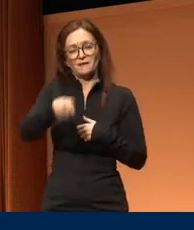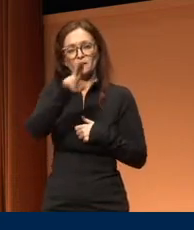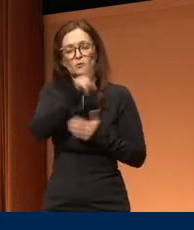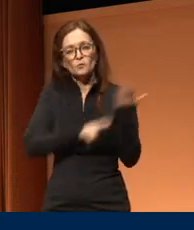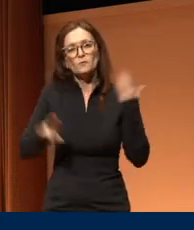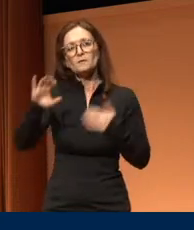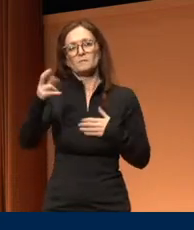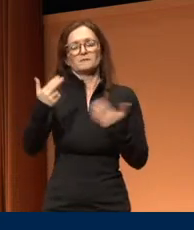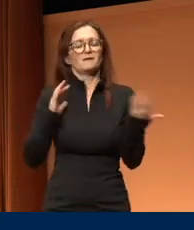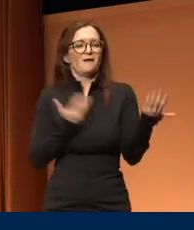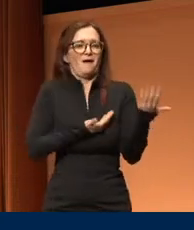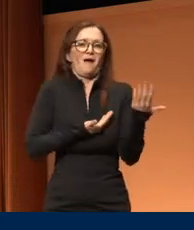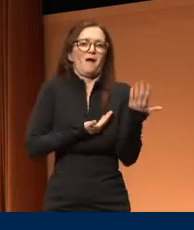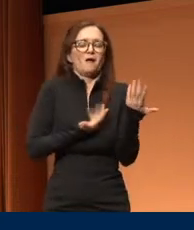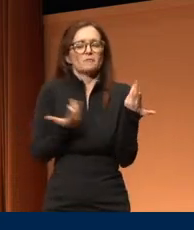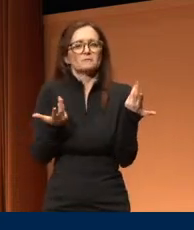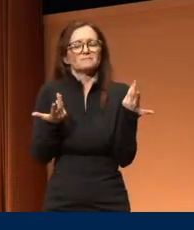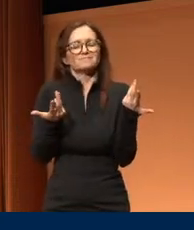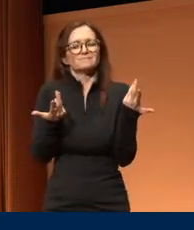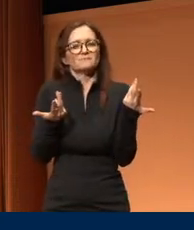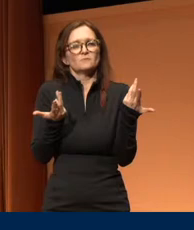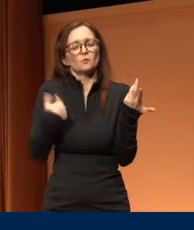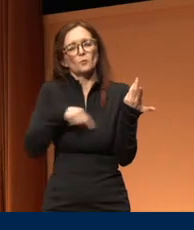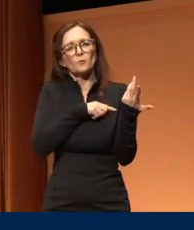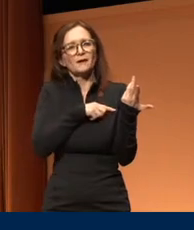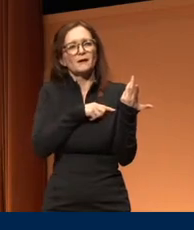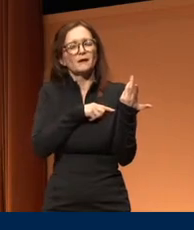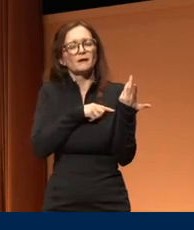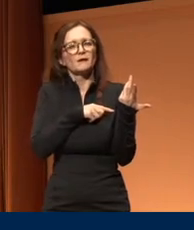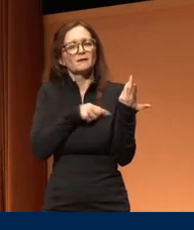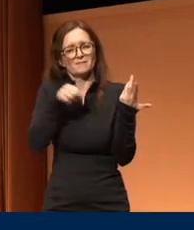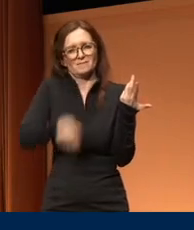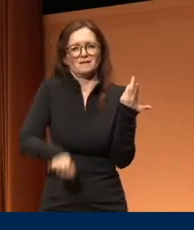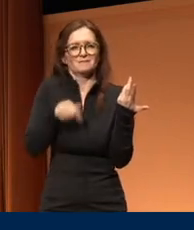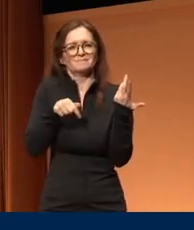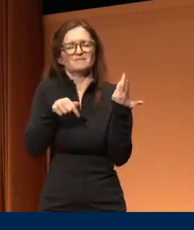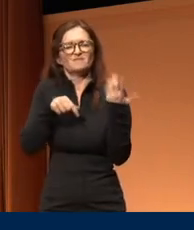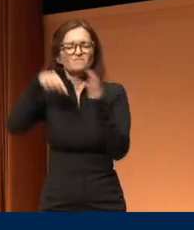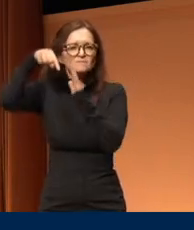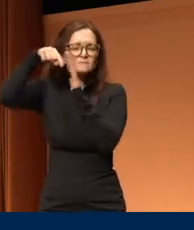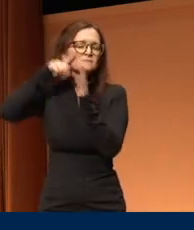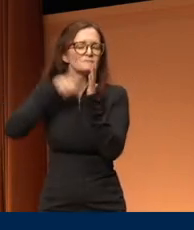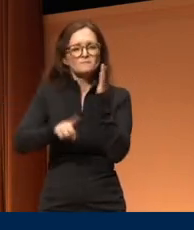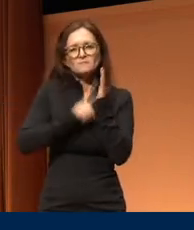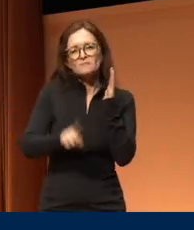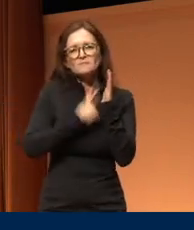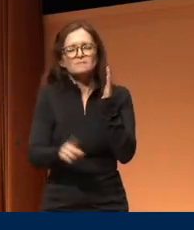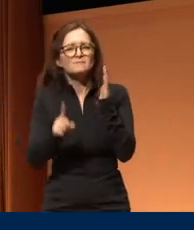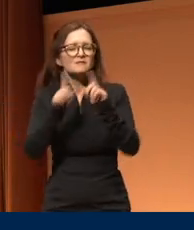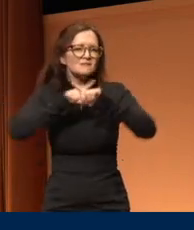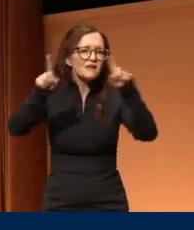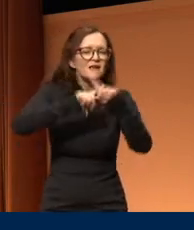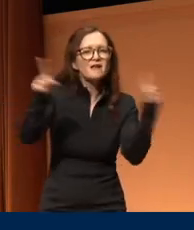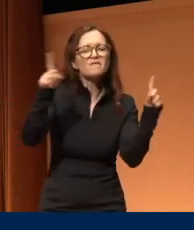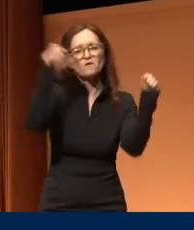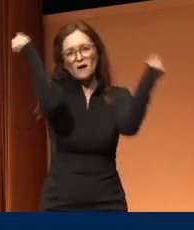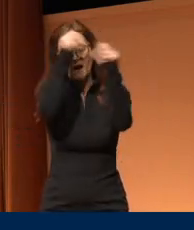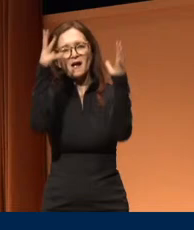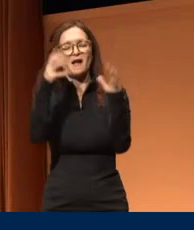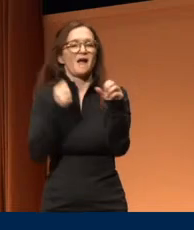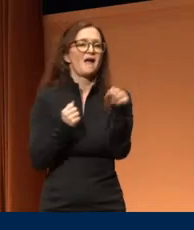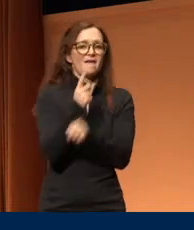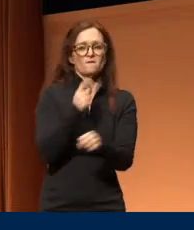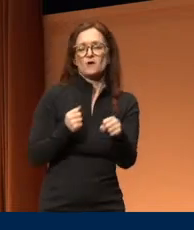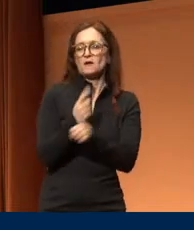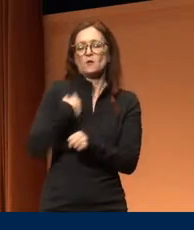is our practice to take the Tanner Lecture as the occasion for a thorough consideration of its ideas. Each year, we